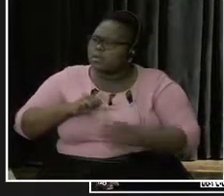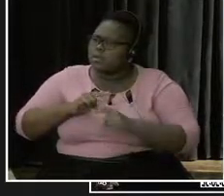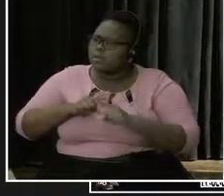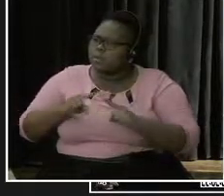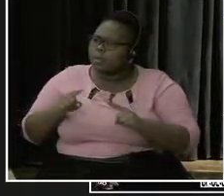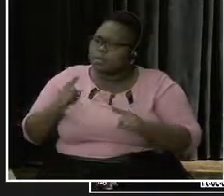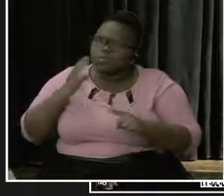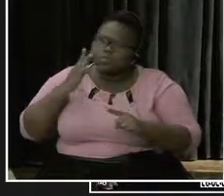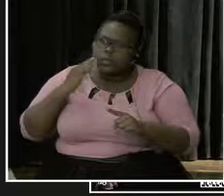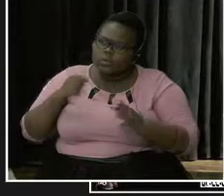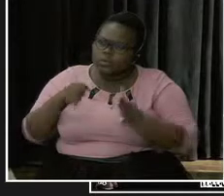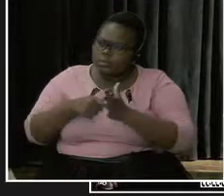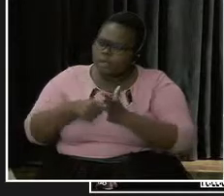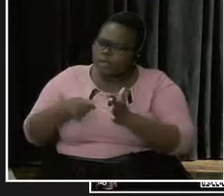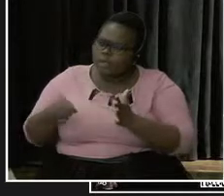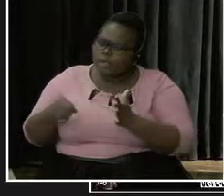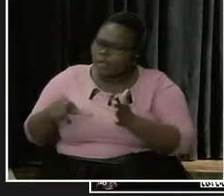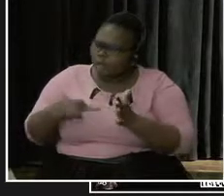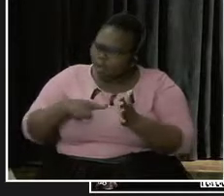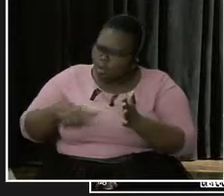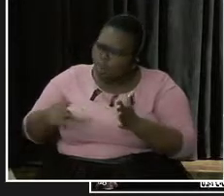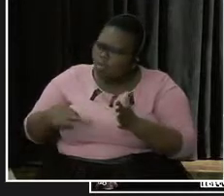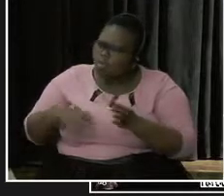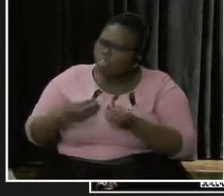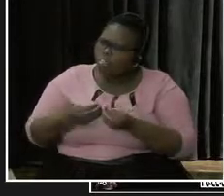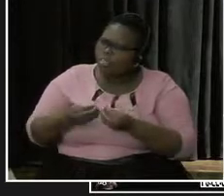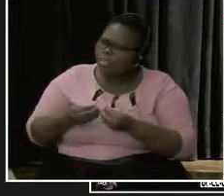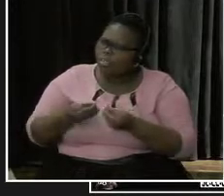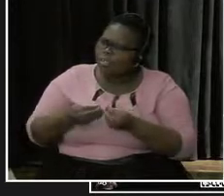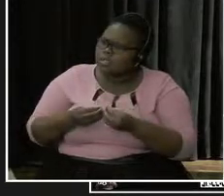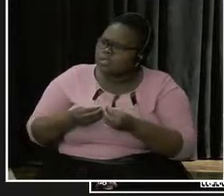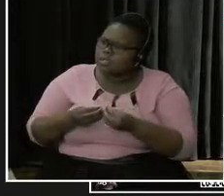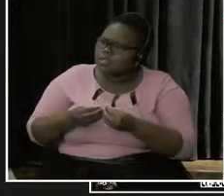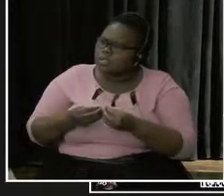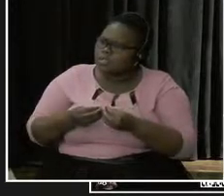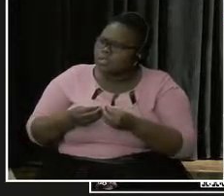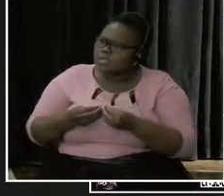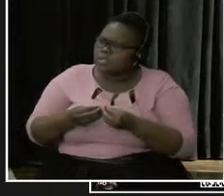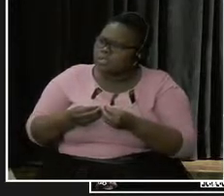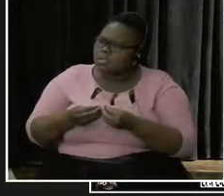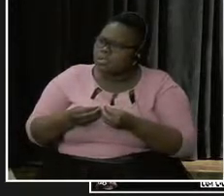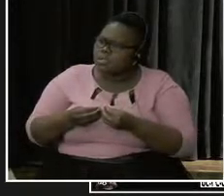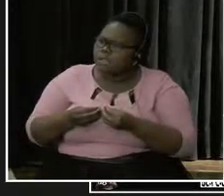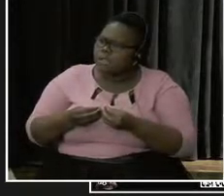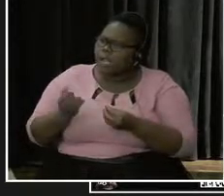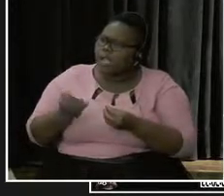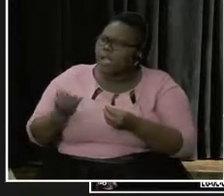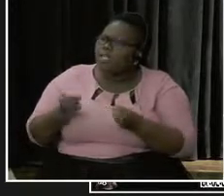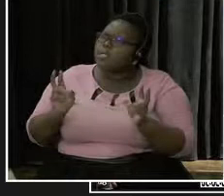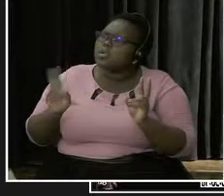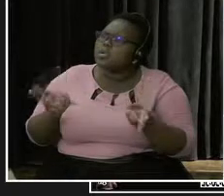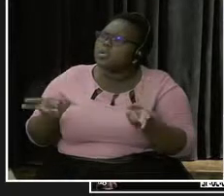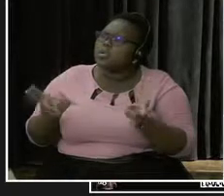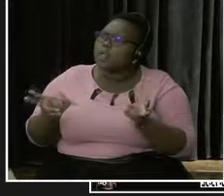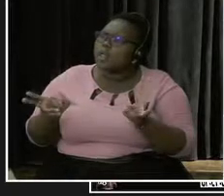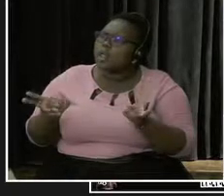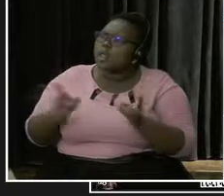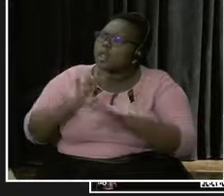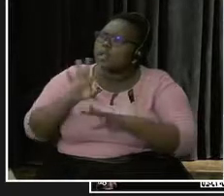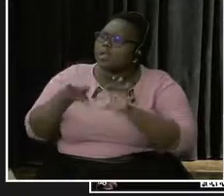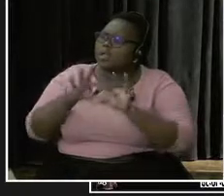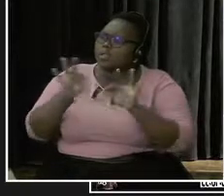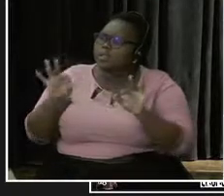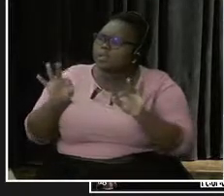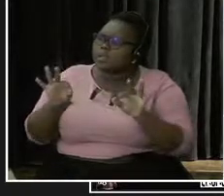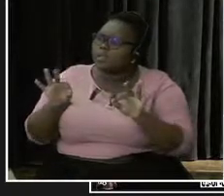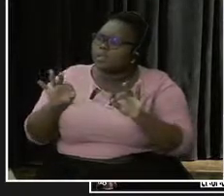buy local, and instead of the regular gifts that the councillors get,